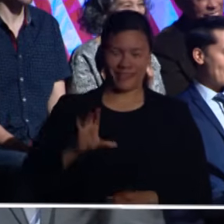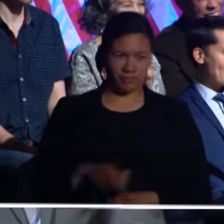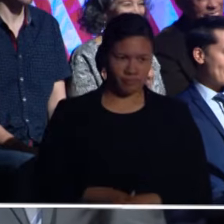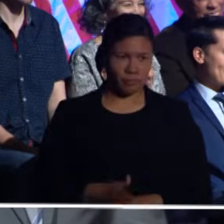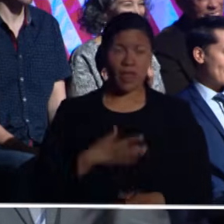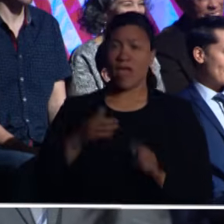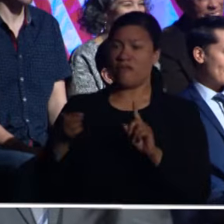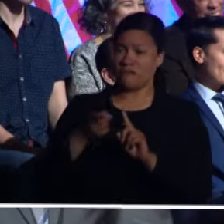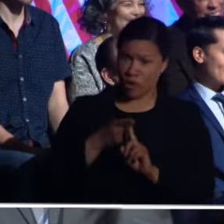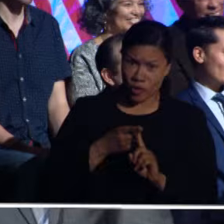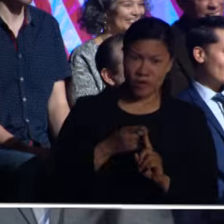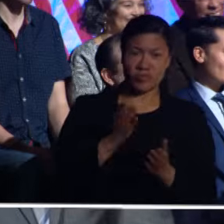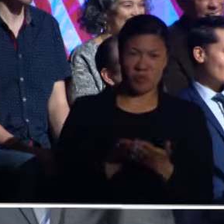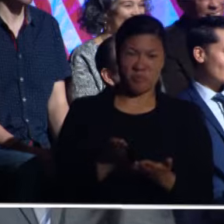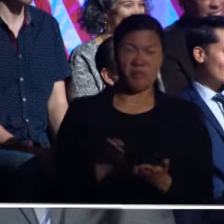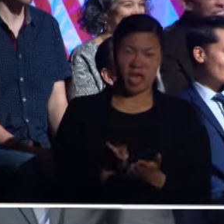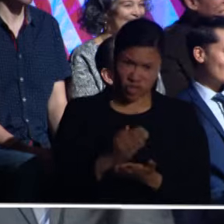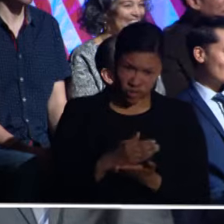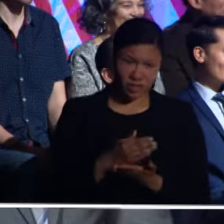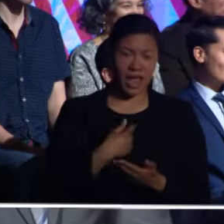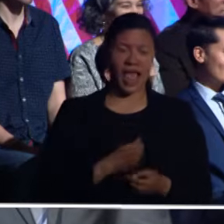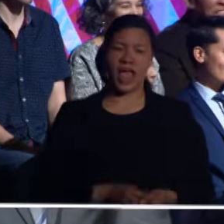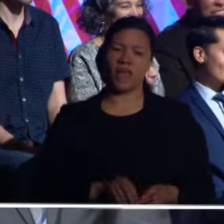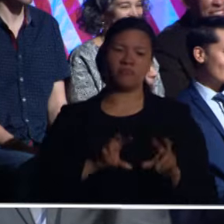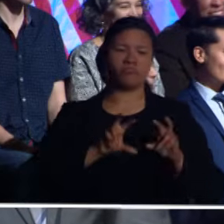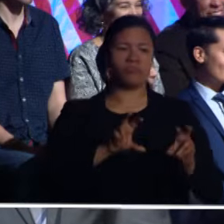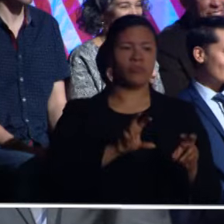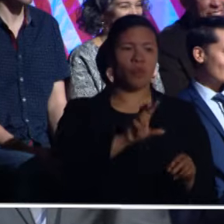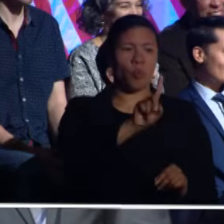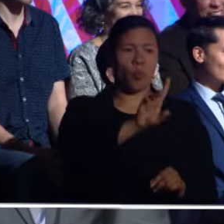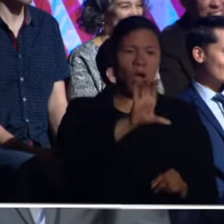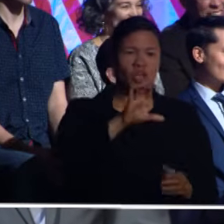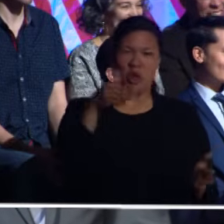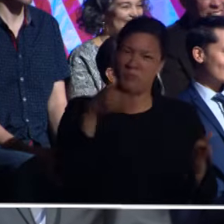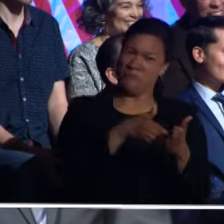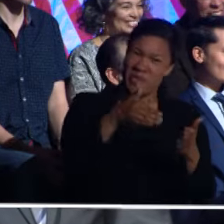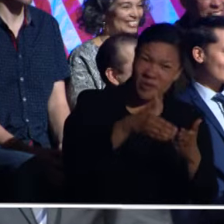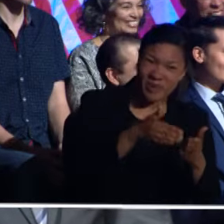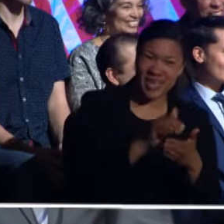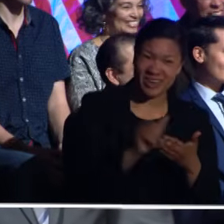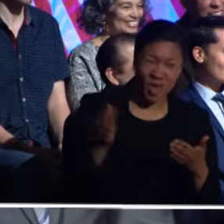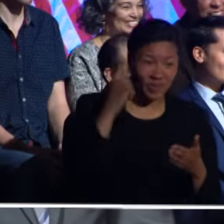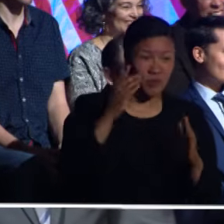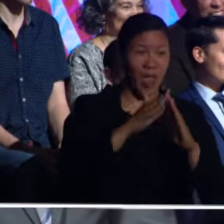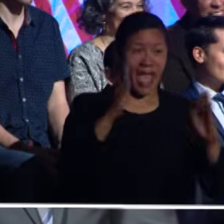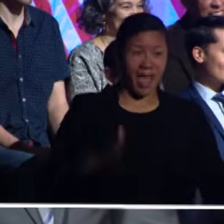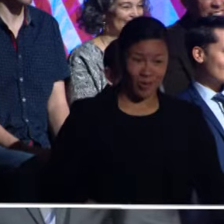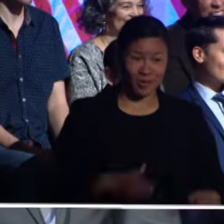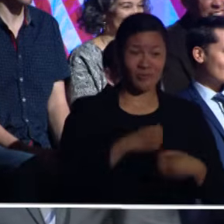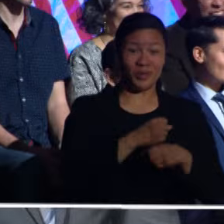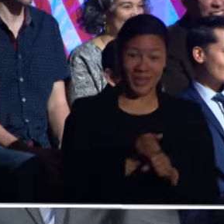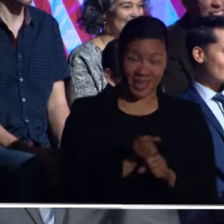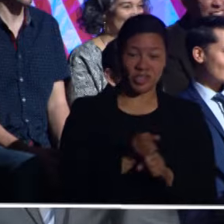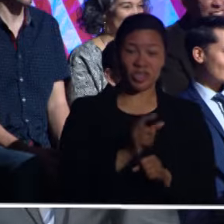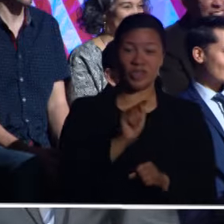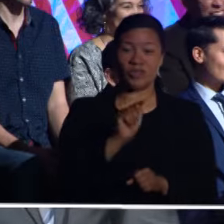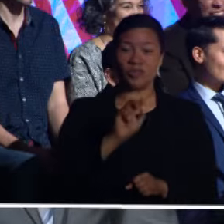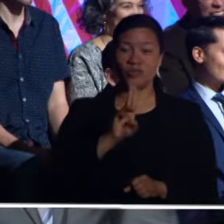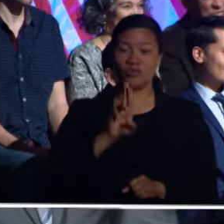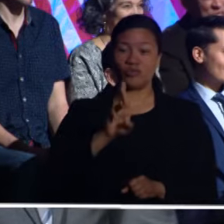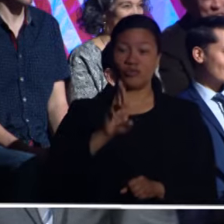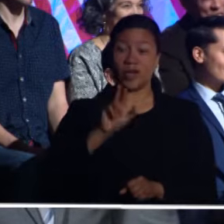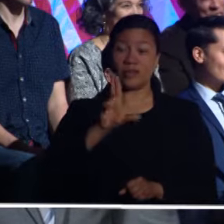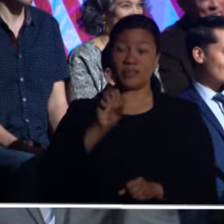I devoted a historic $100 million to the Housing Production Trust Fund, putting